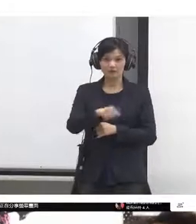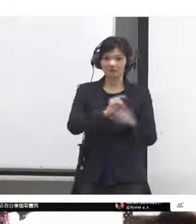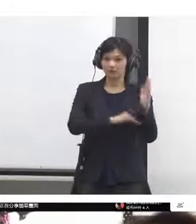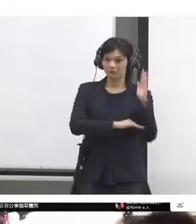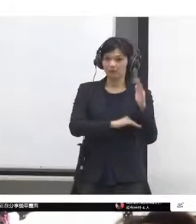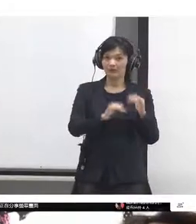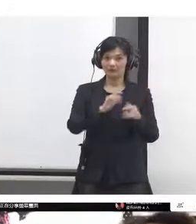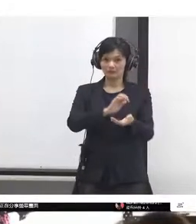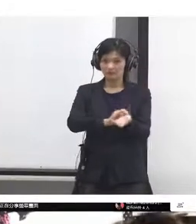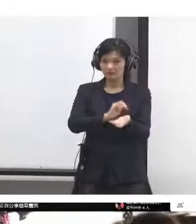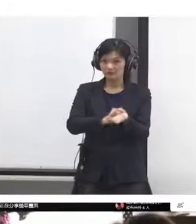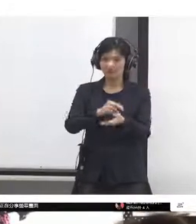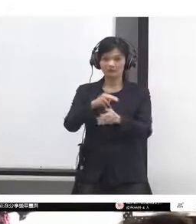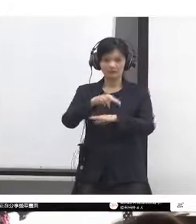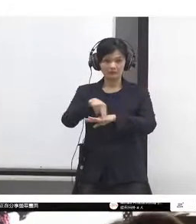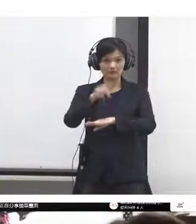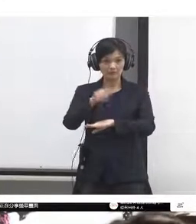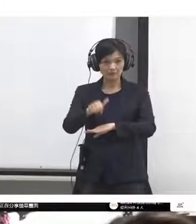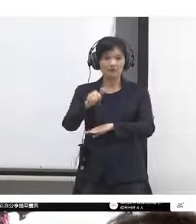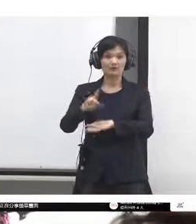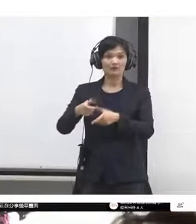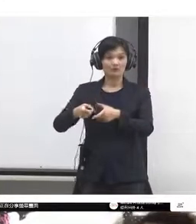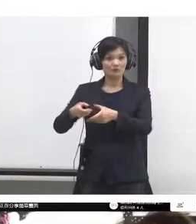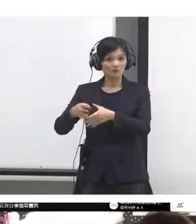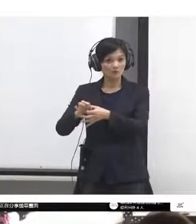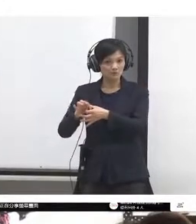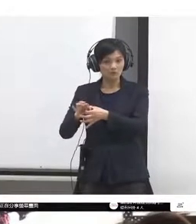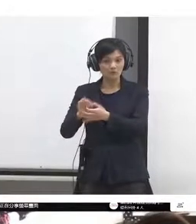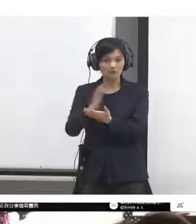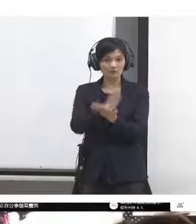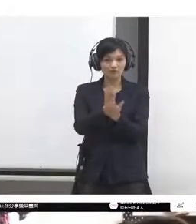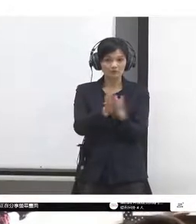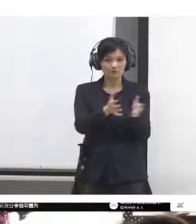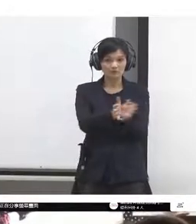and the PR and Japanese broadcasters. So